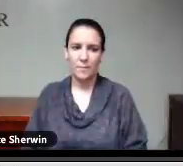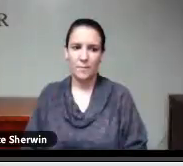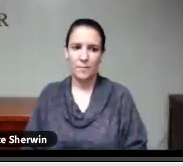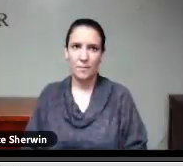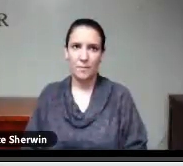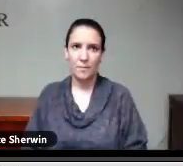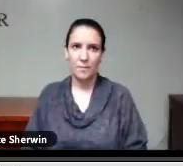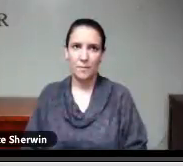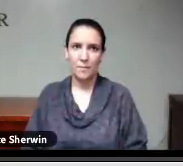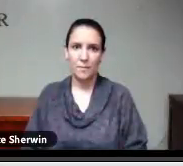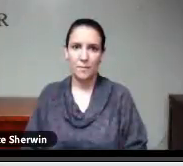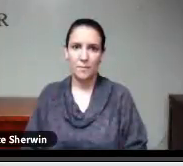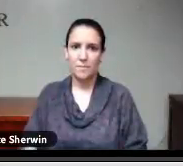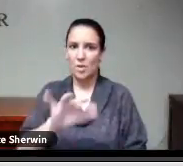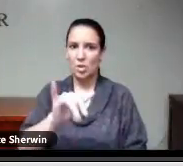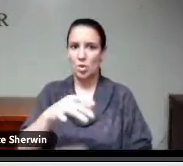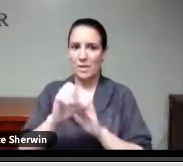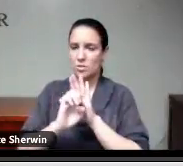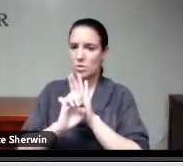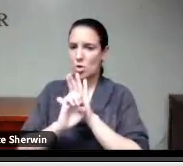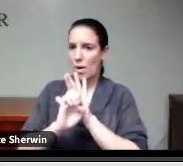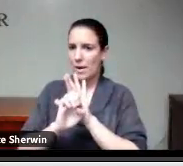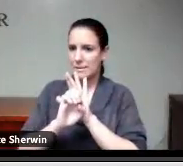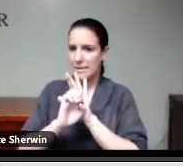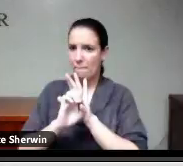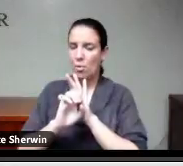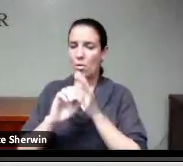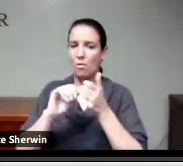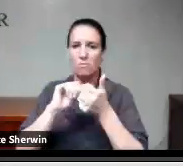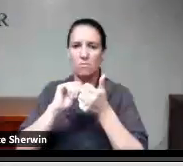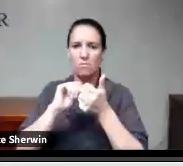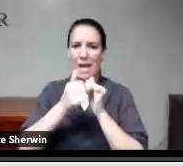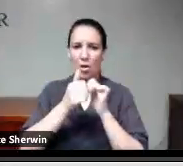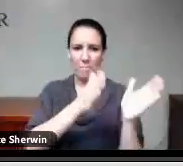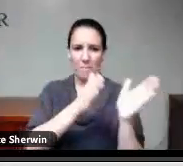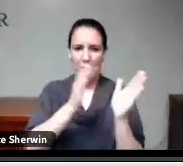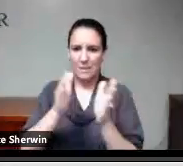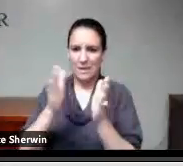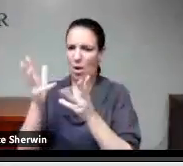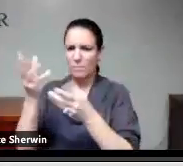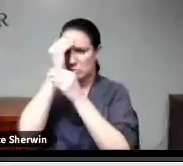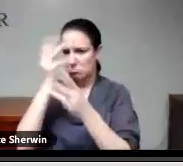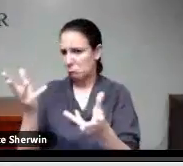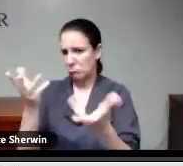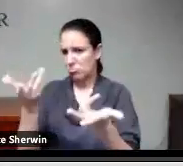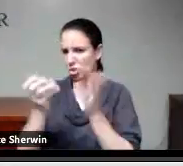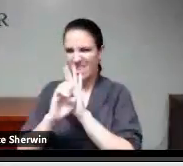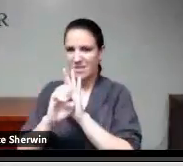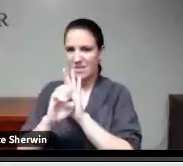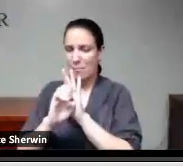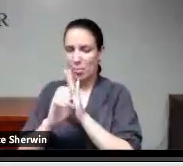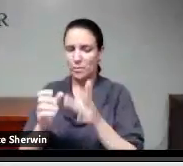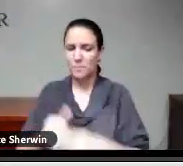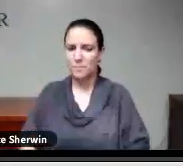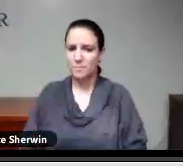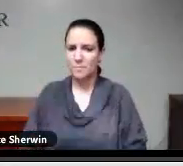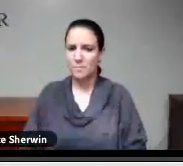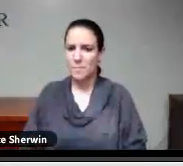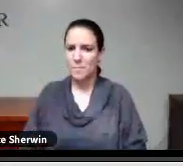So this is just an example of how it is that they mapped that out, and I'm just sharing this with you as an example so that you'll know that this